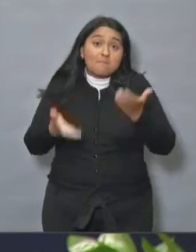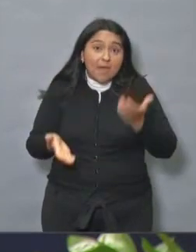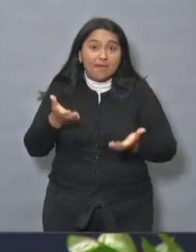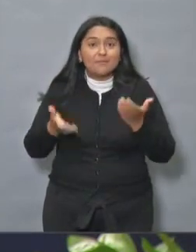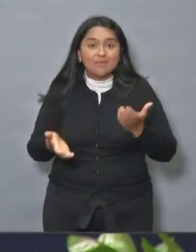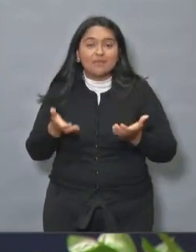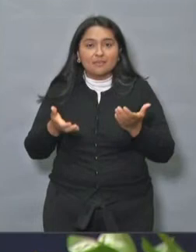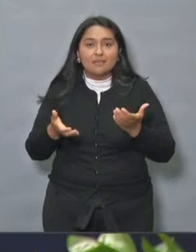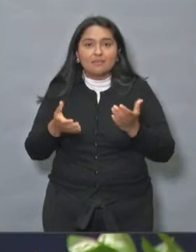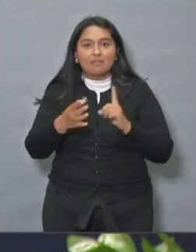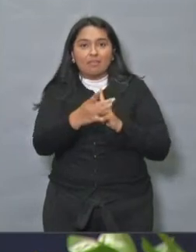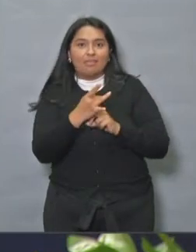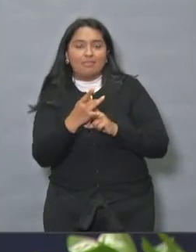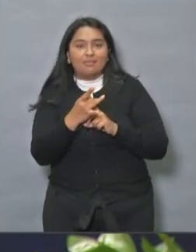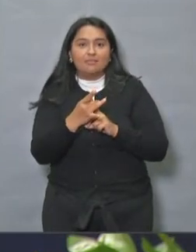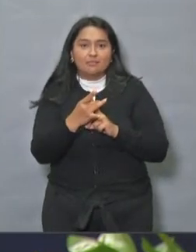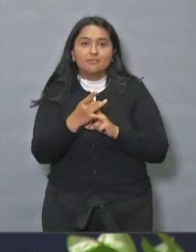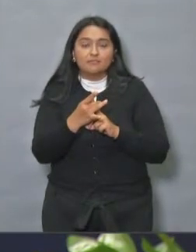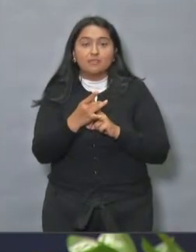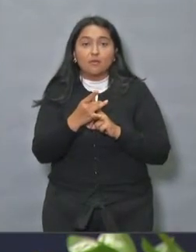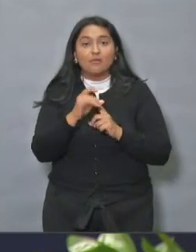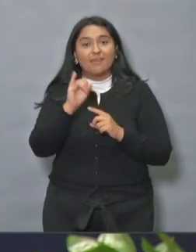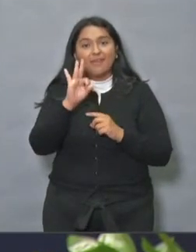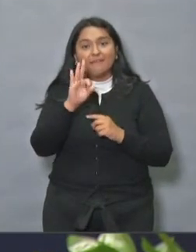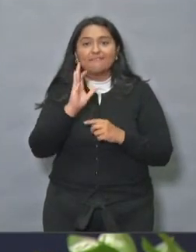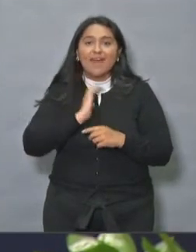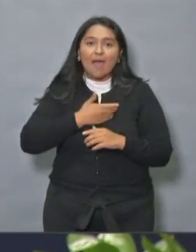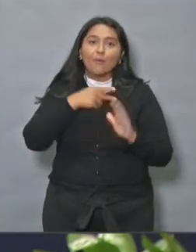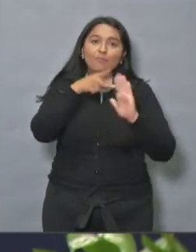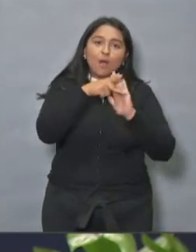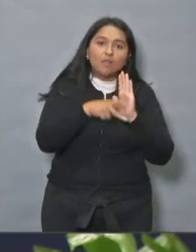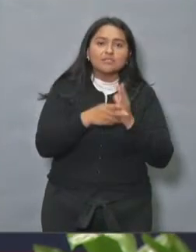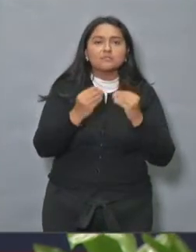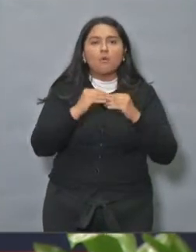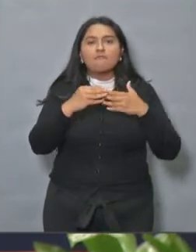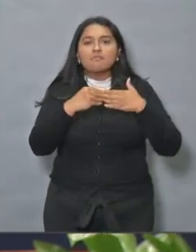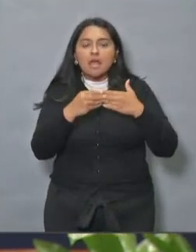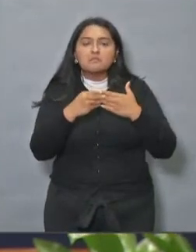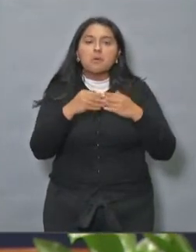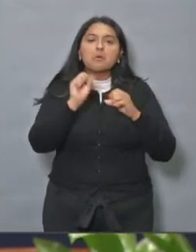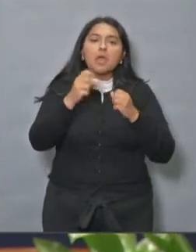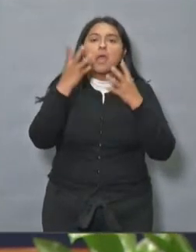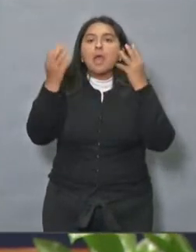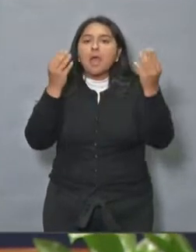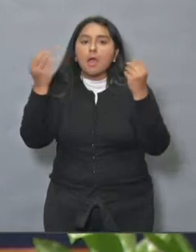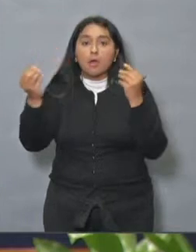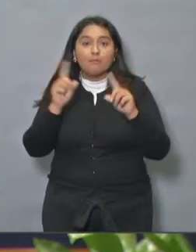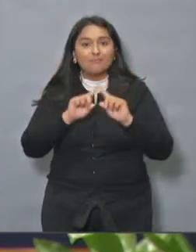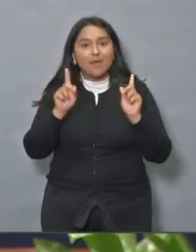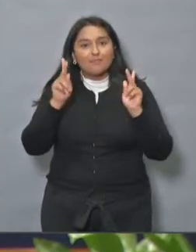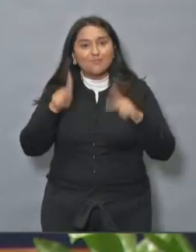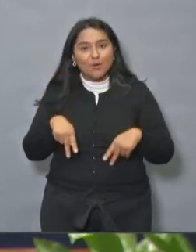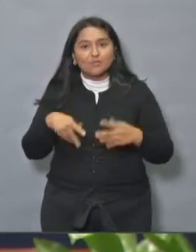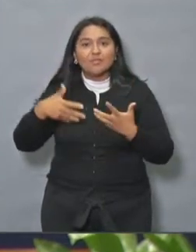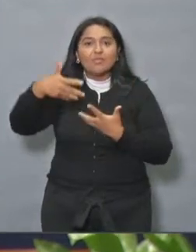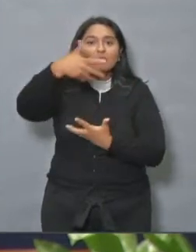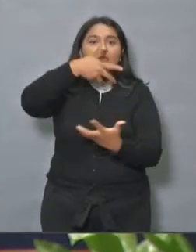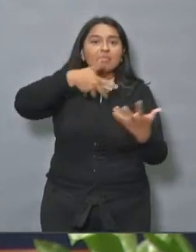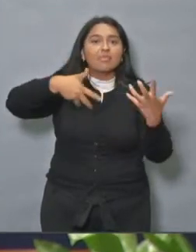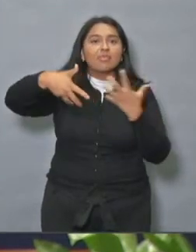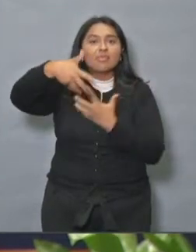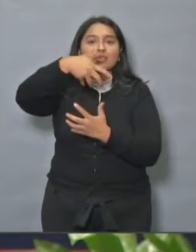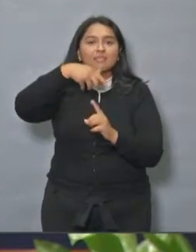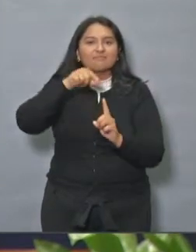the Safer at Home health officer orders are pared back, that an average person in the average day may come in the vicinity of others